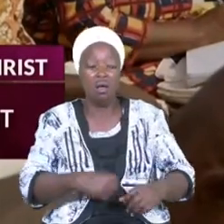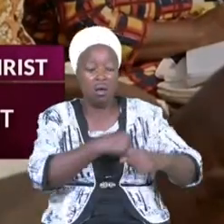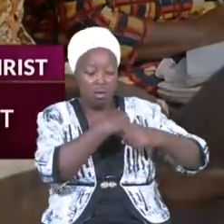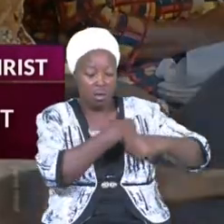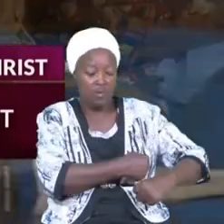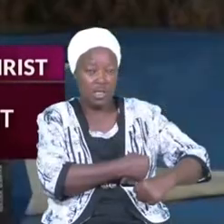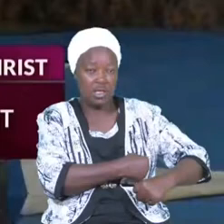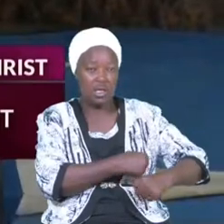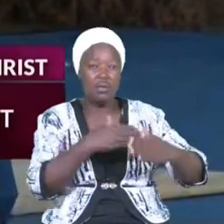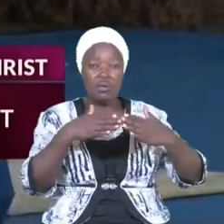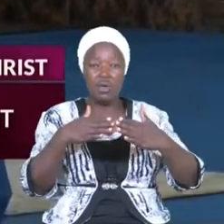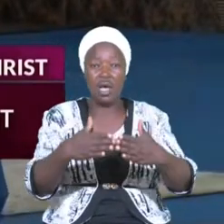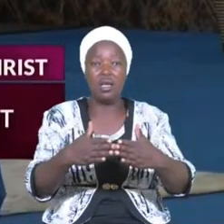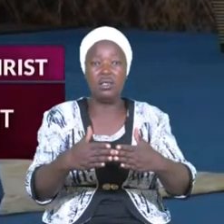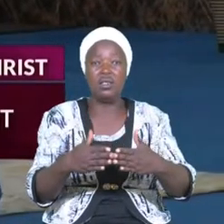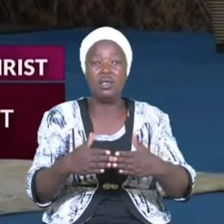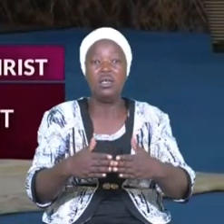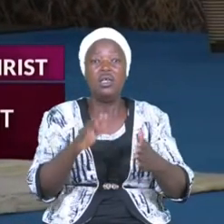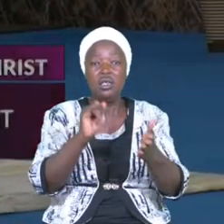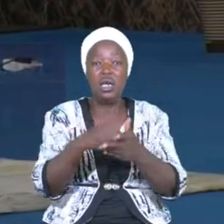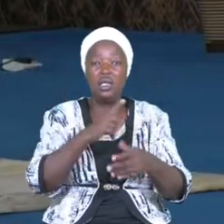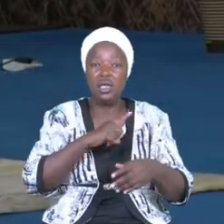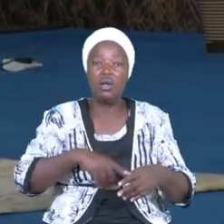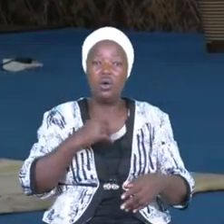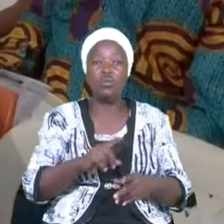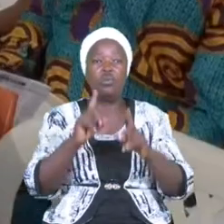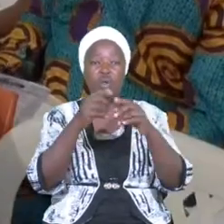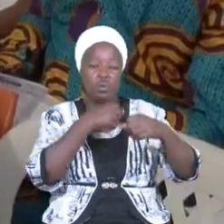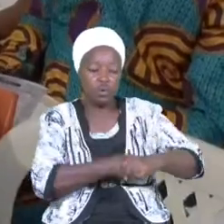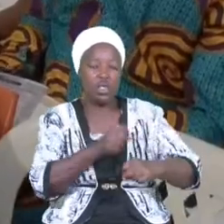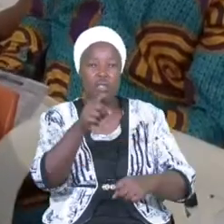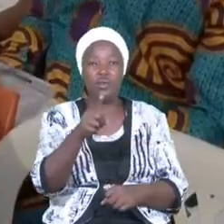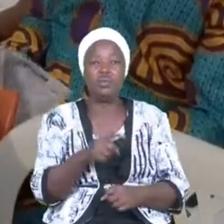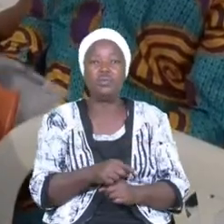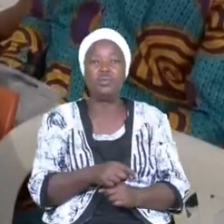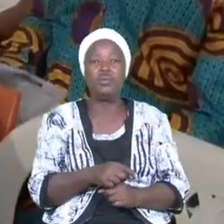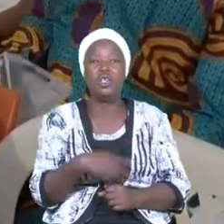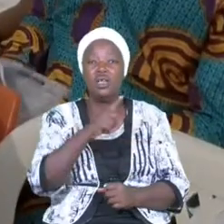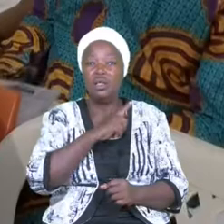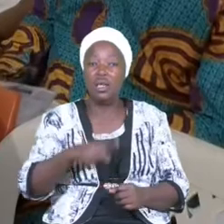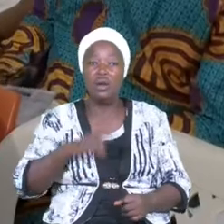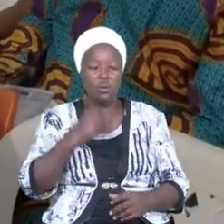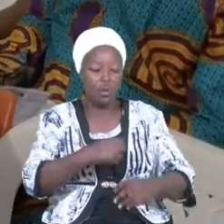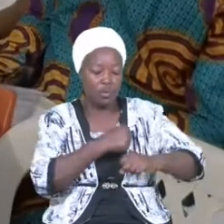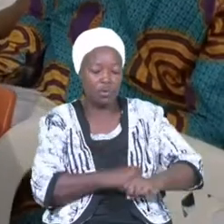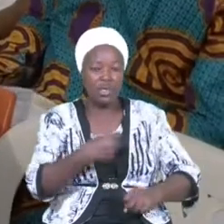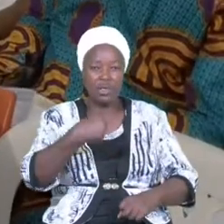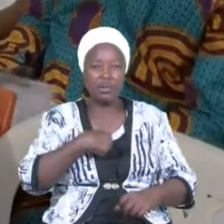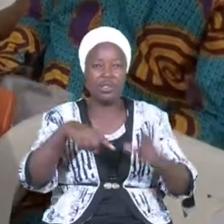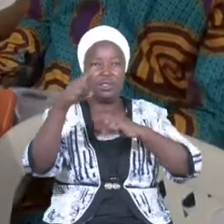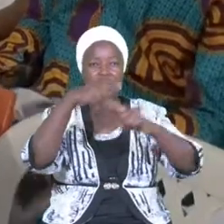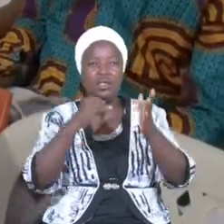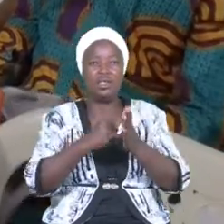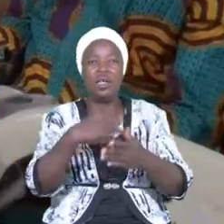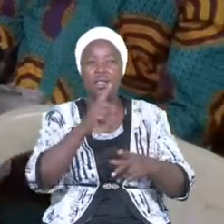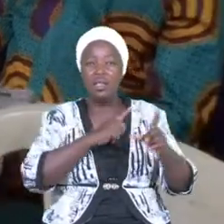that the Lord protects you. The Lord will protect you. The Lord will protect me. I